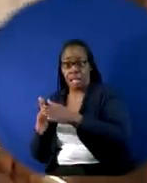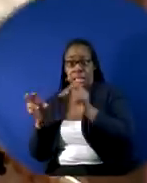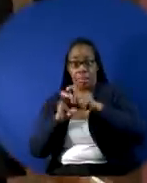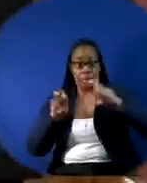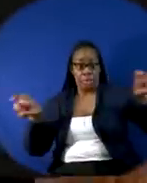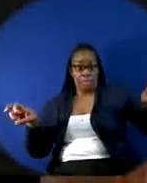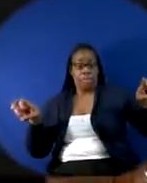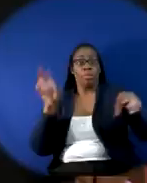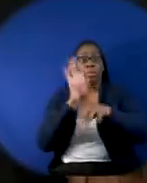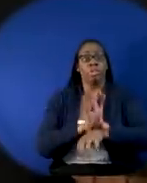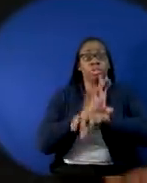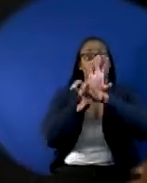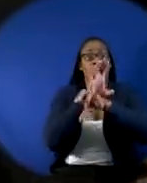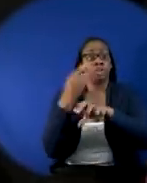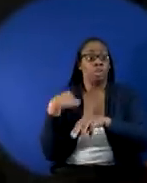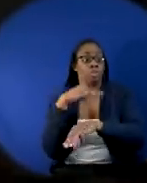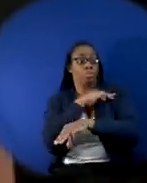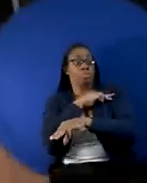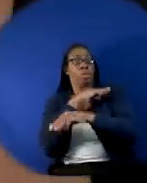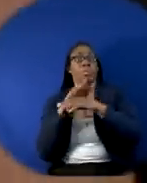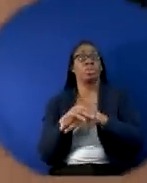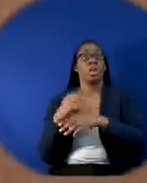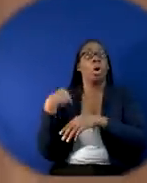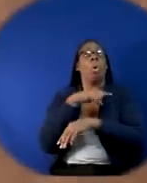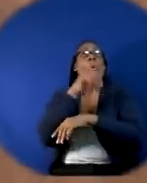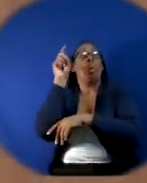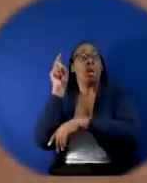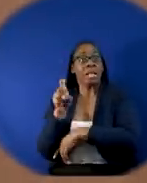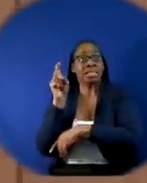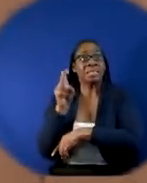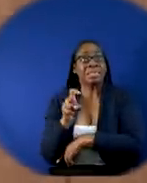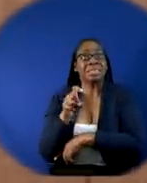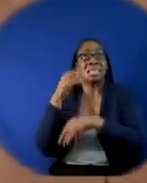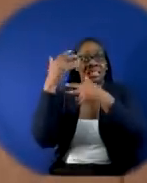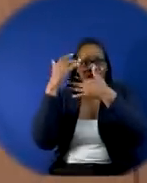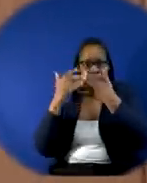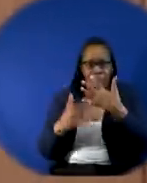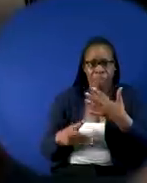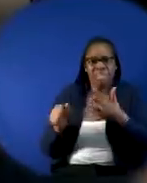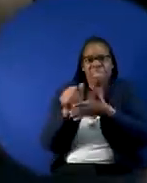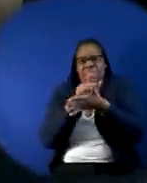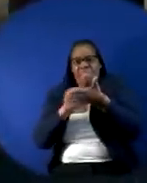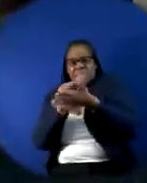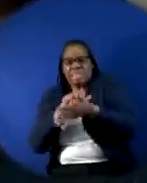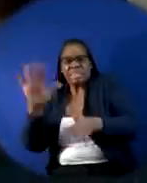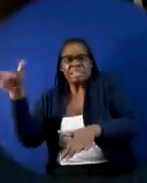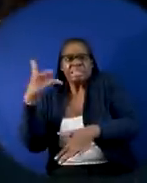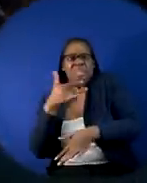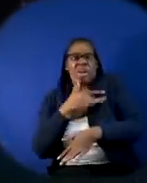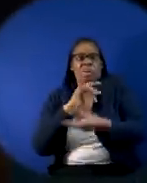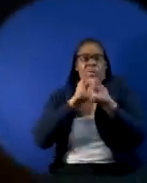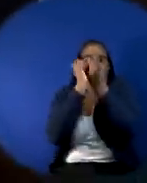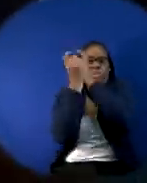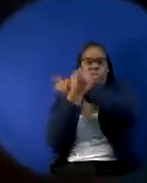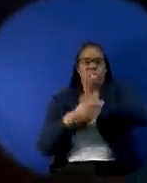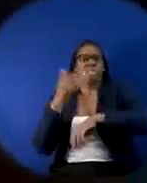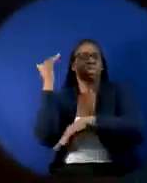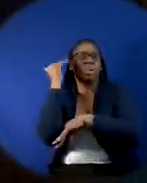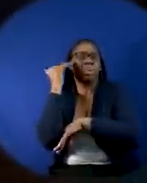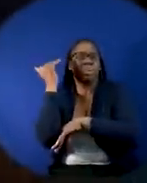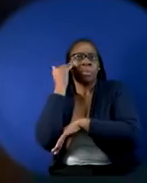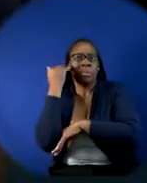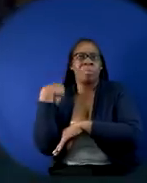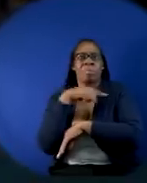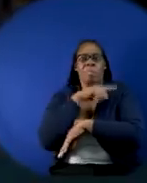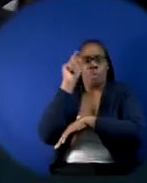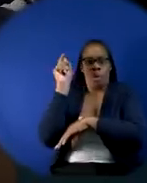and our churches. Oh, we need the blood. We need the blood to cleanse our hearts and change our minds. We need